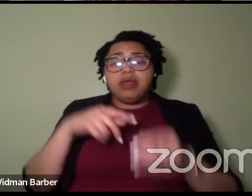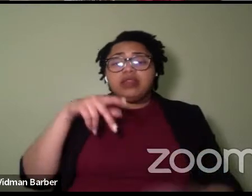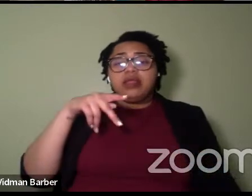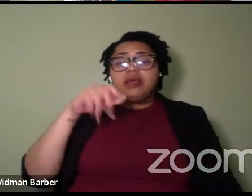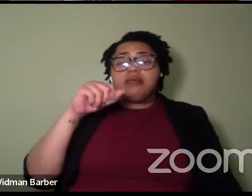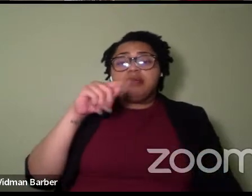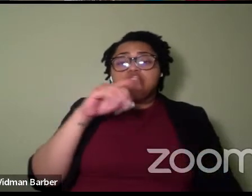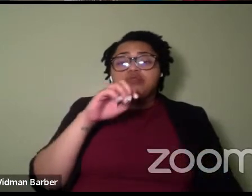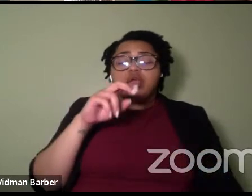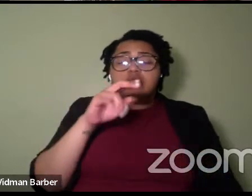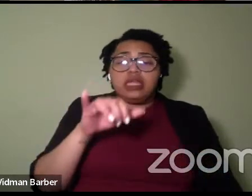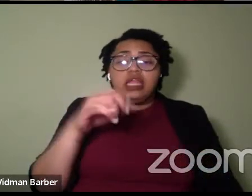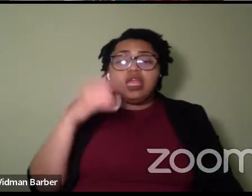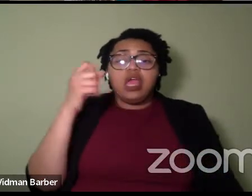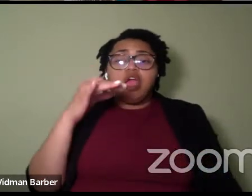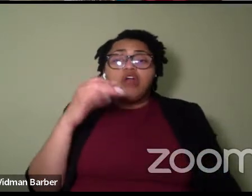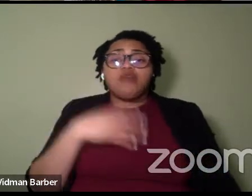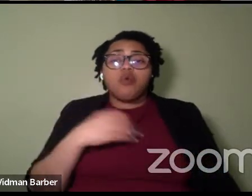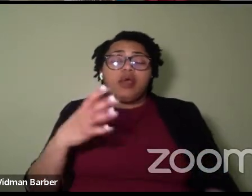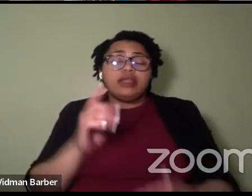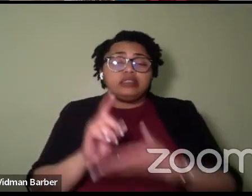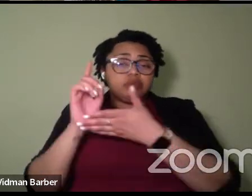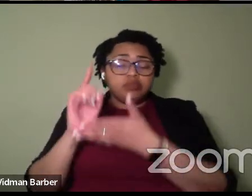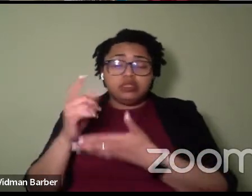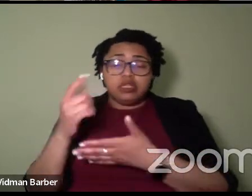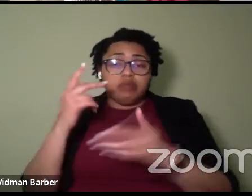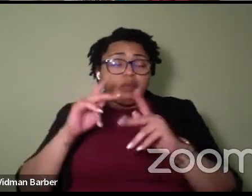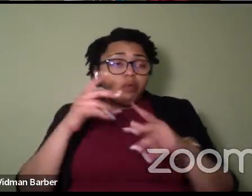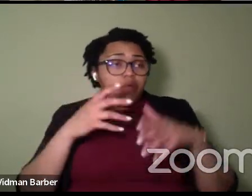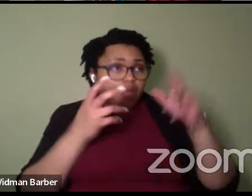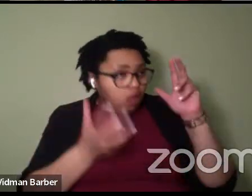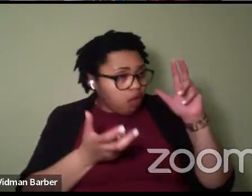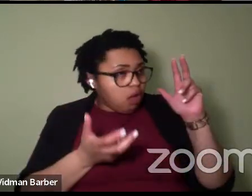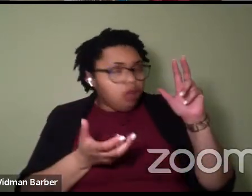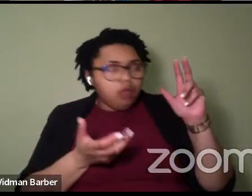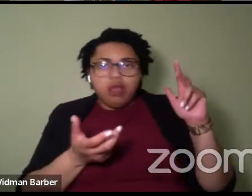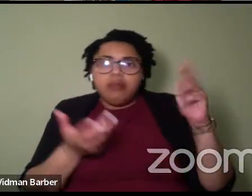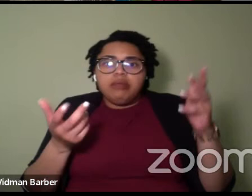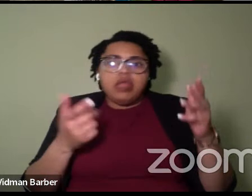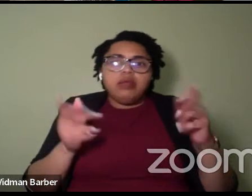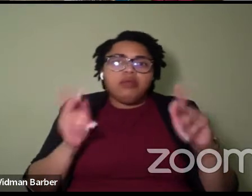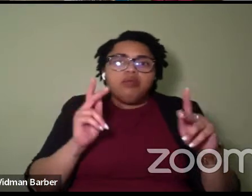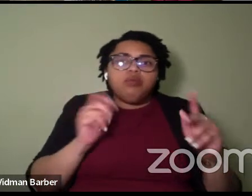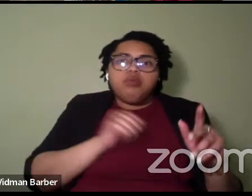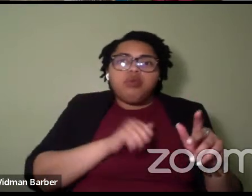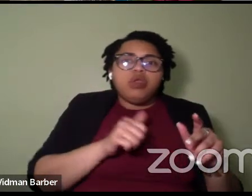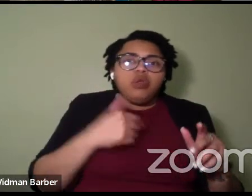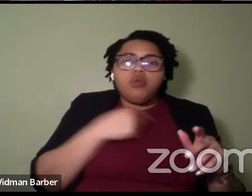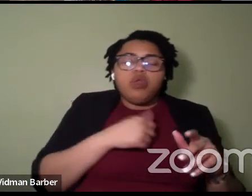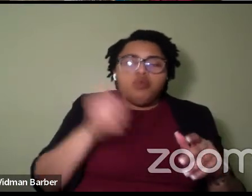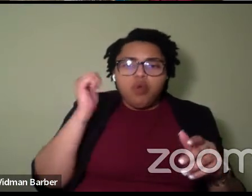even have these conversations. So I think I just would amplify the things that Jessica shared in that regard.